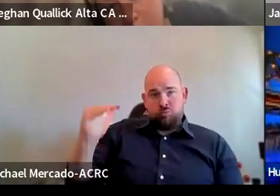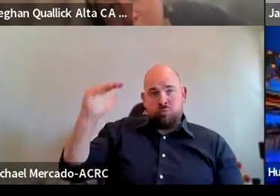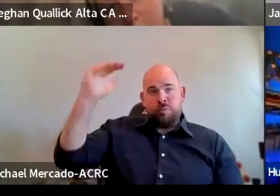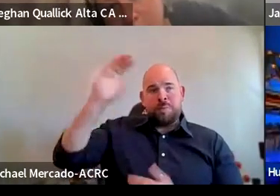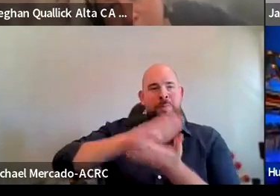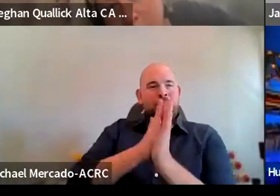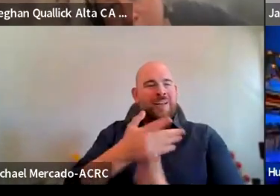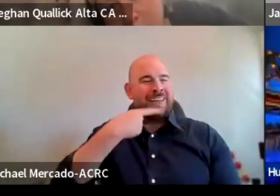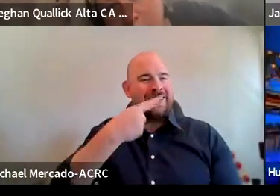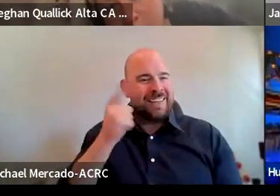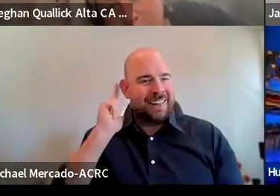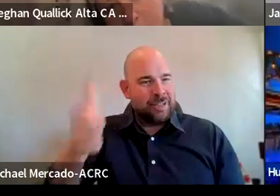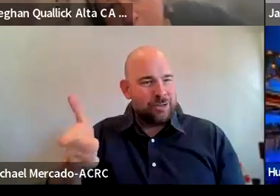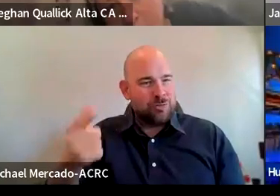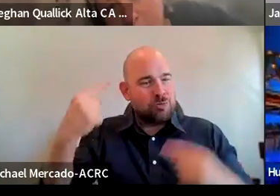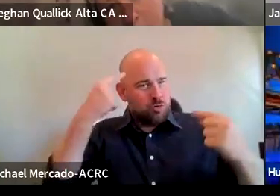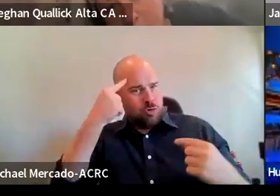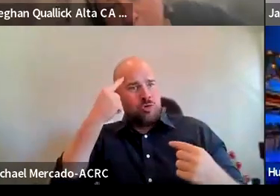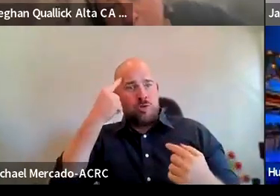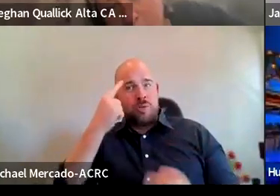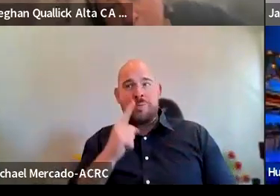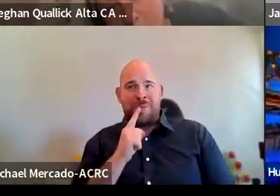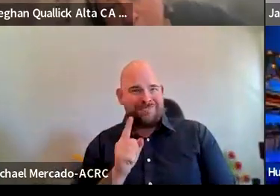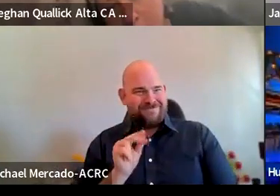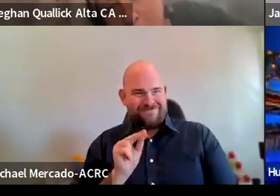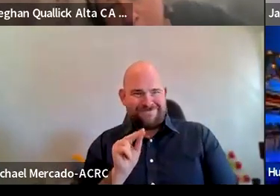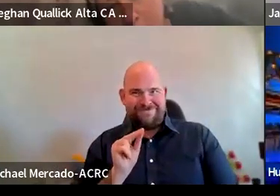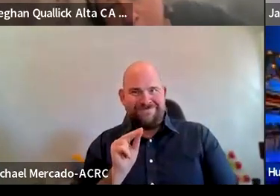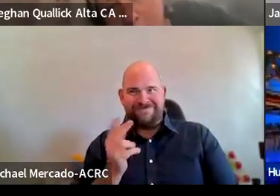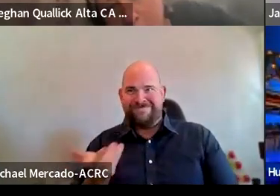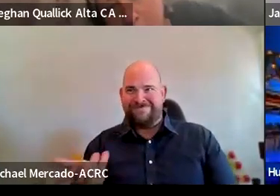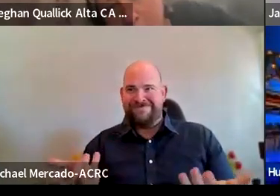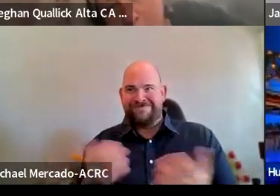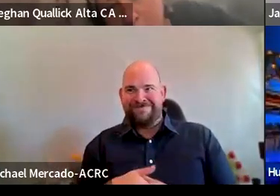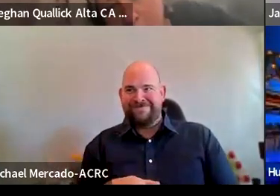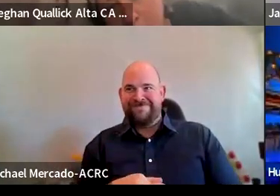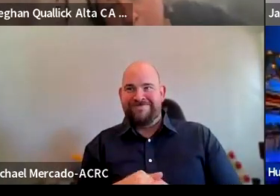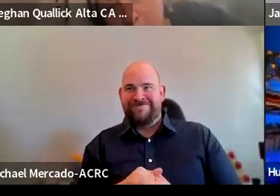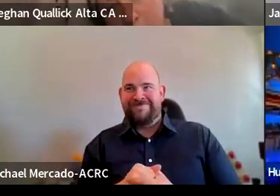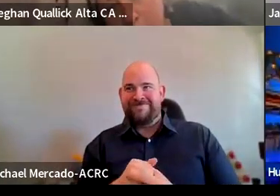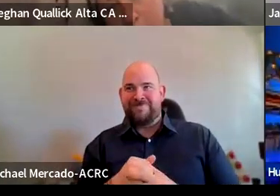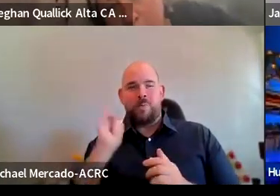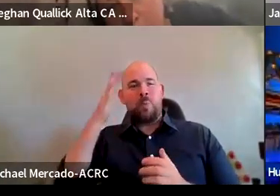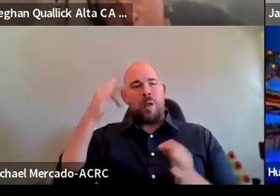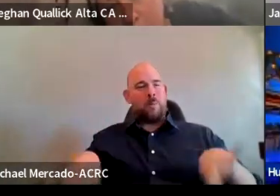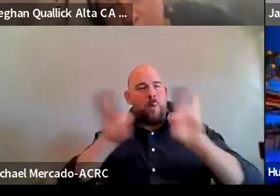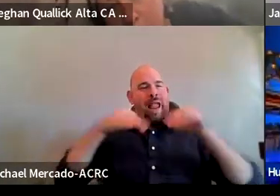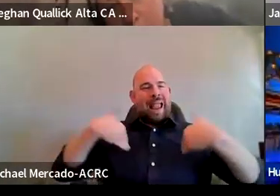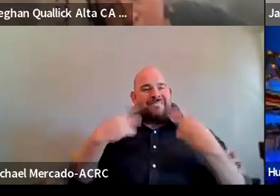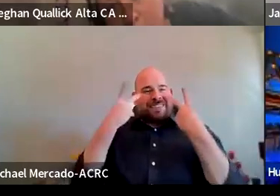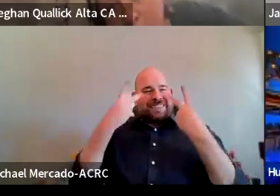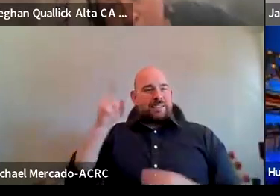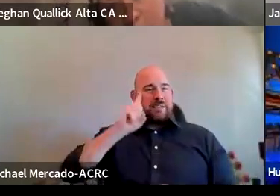become successful as a deaf person. Typically, without a deaf role model, deaf children think that they will grow up